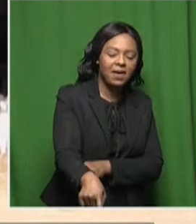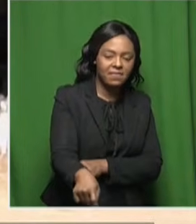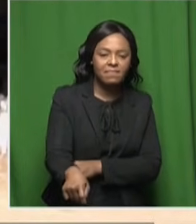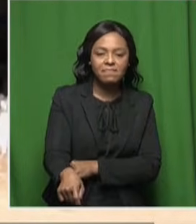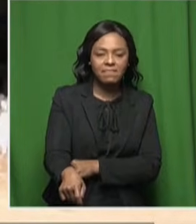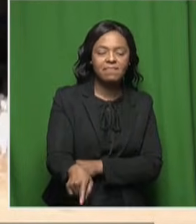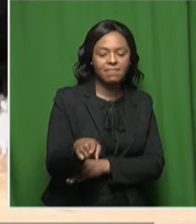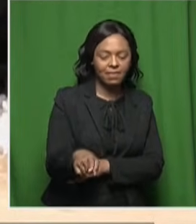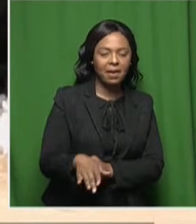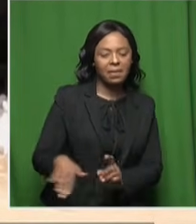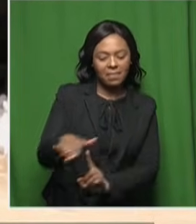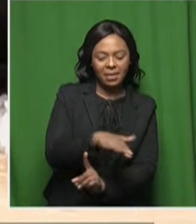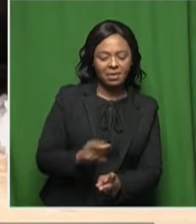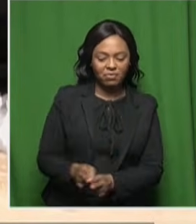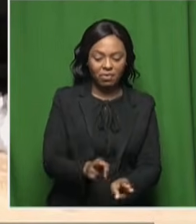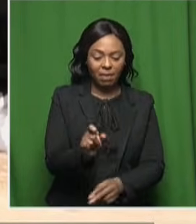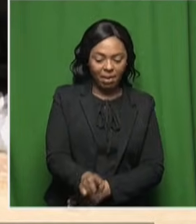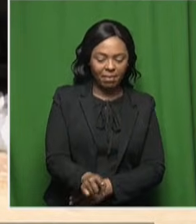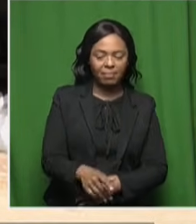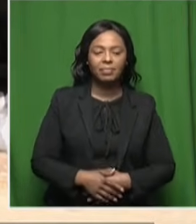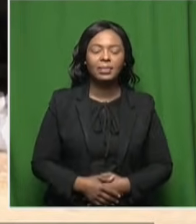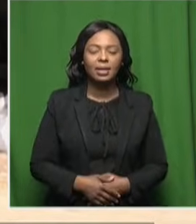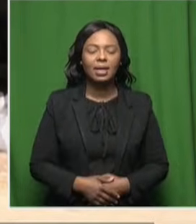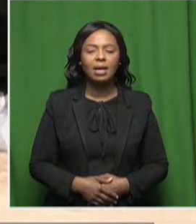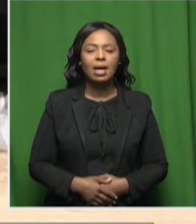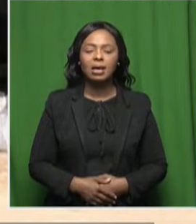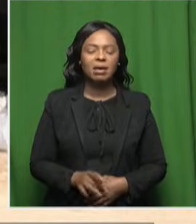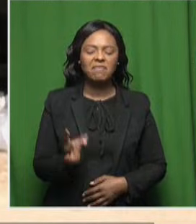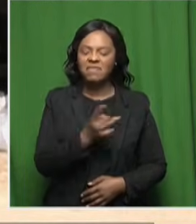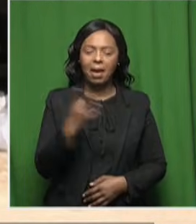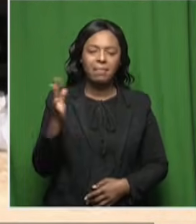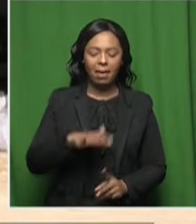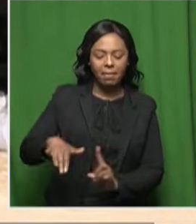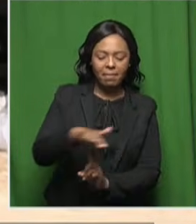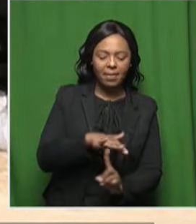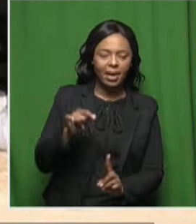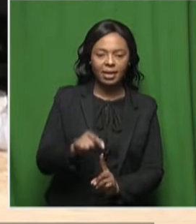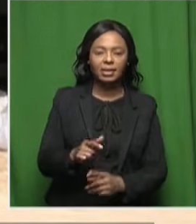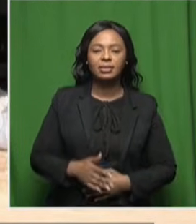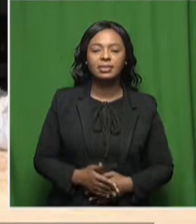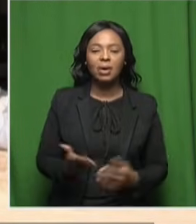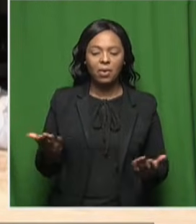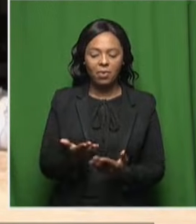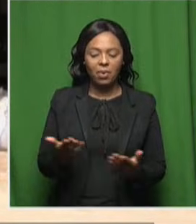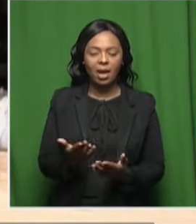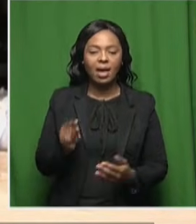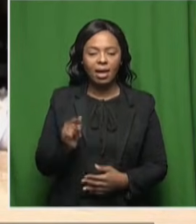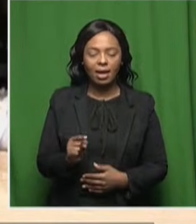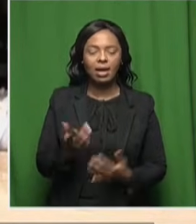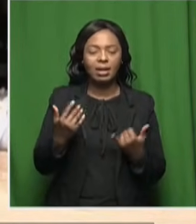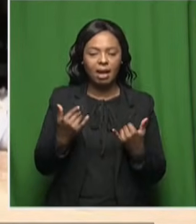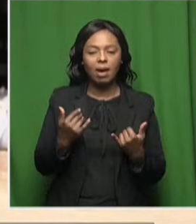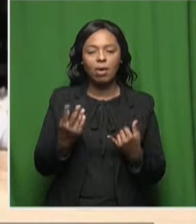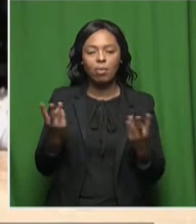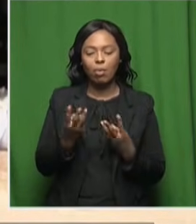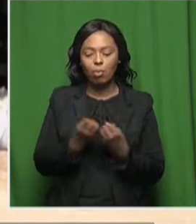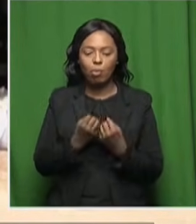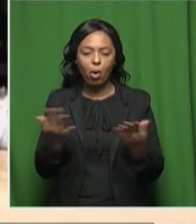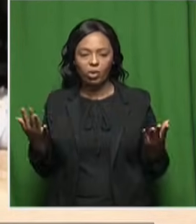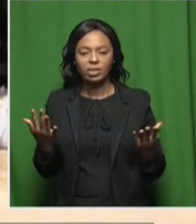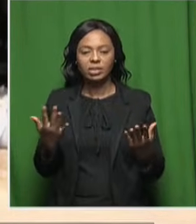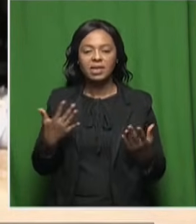form happening in this town. I think it's the only place in South Africa where it's actually taking place. It's called...